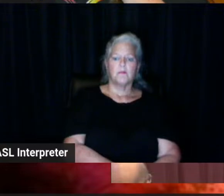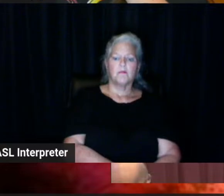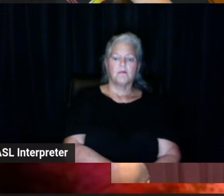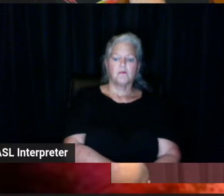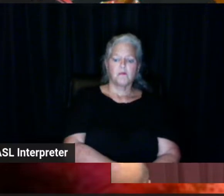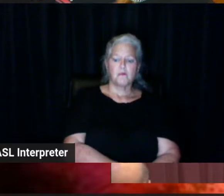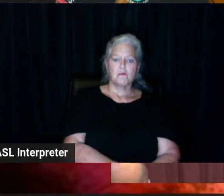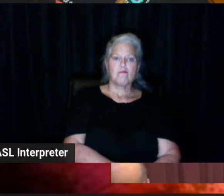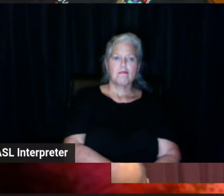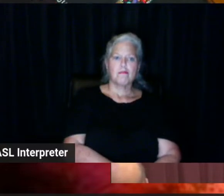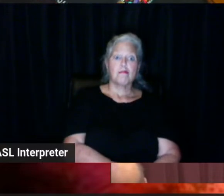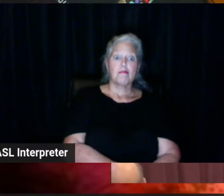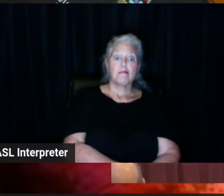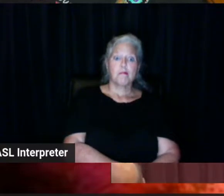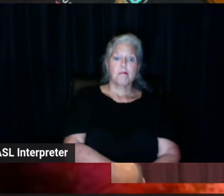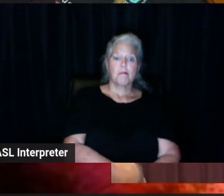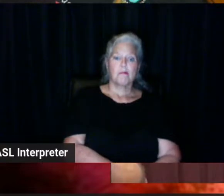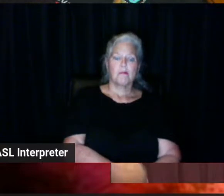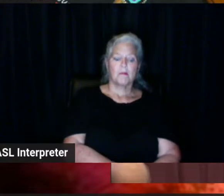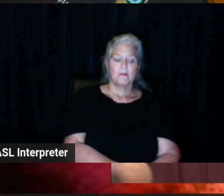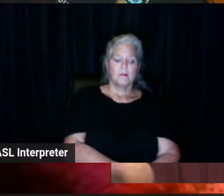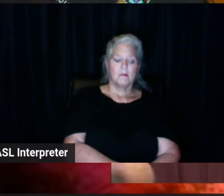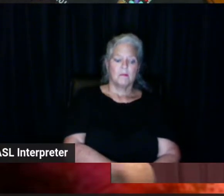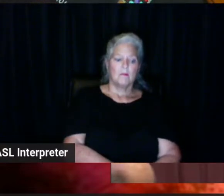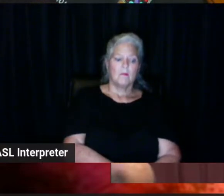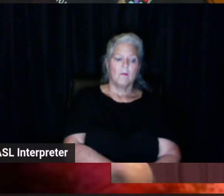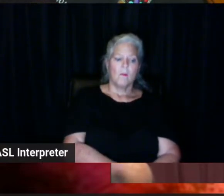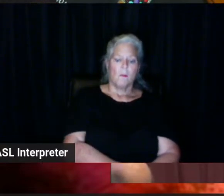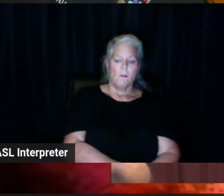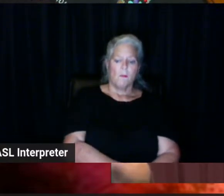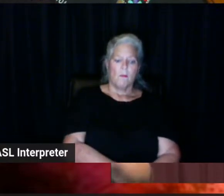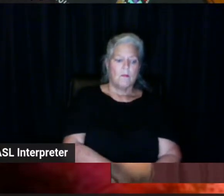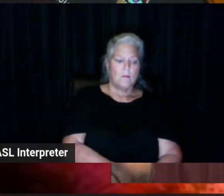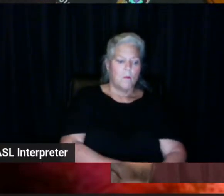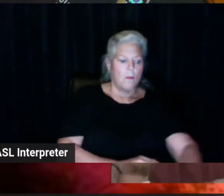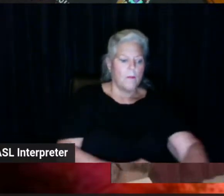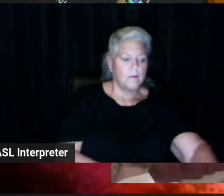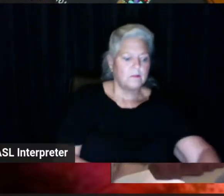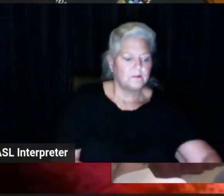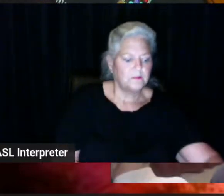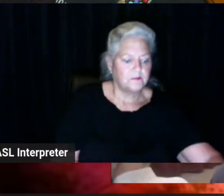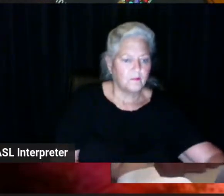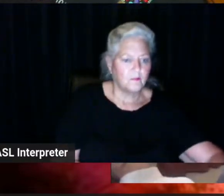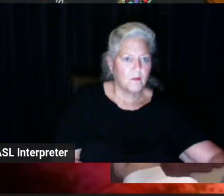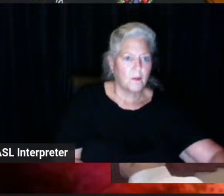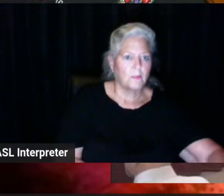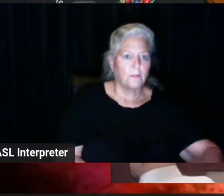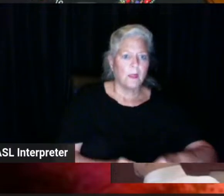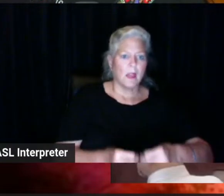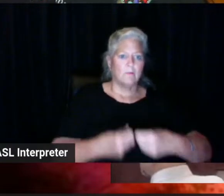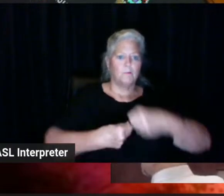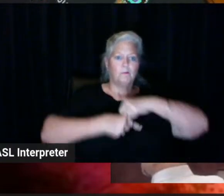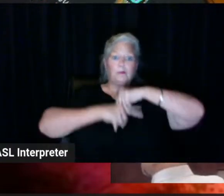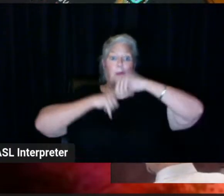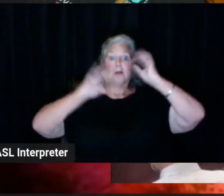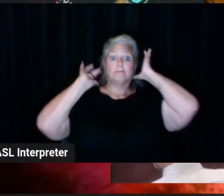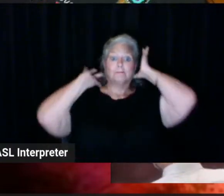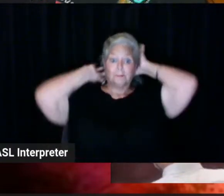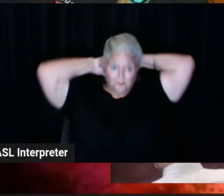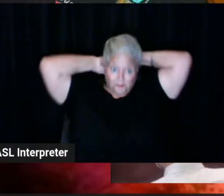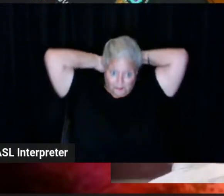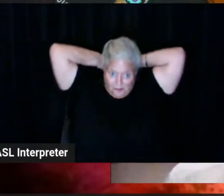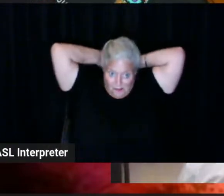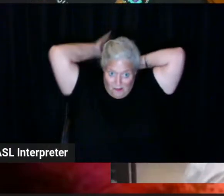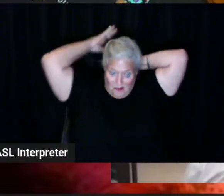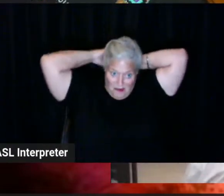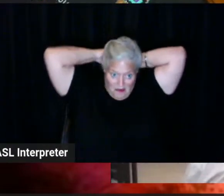Collins. Oh, yeah. Yeah, you guys are right. Okay. That's all right. Interpret that. Good evening, Mr.